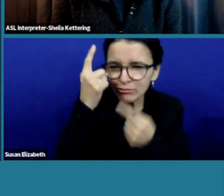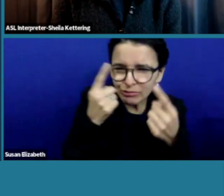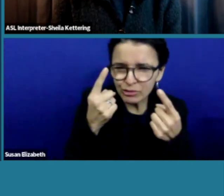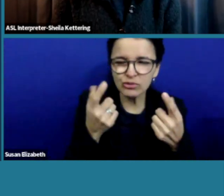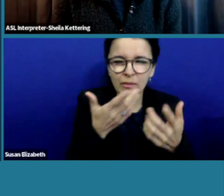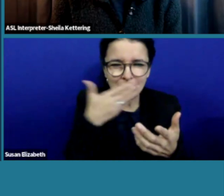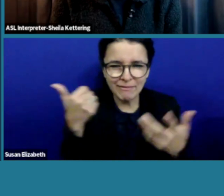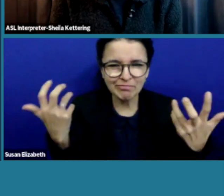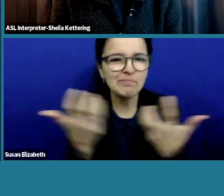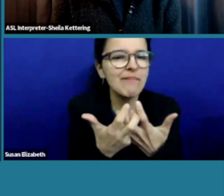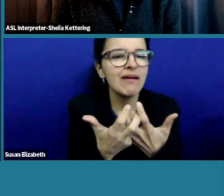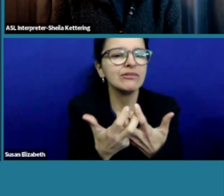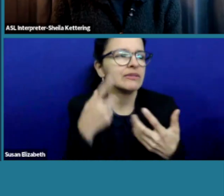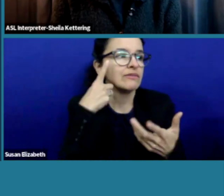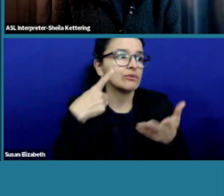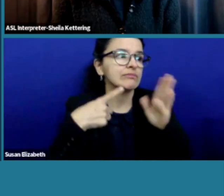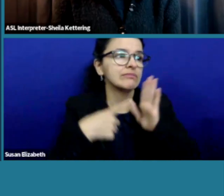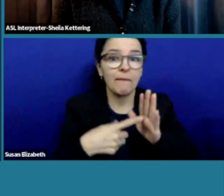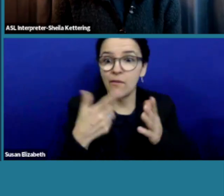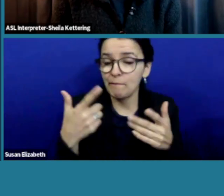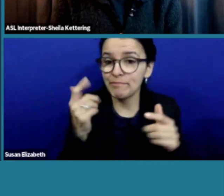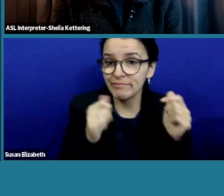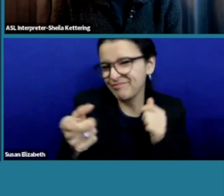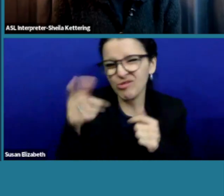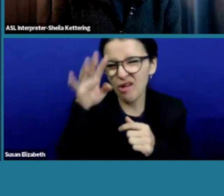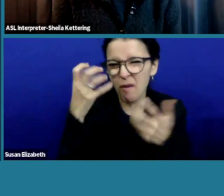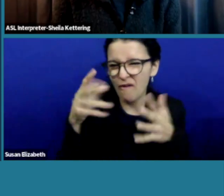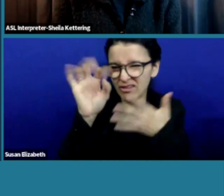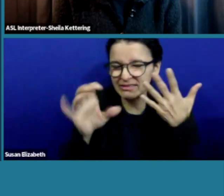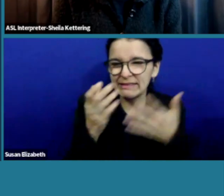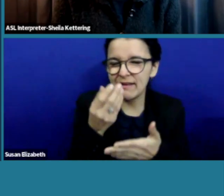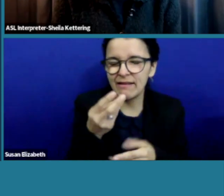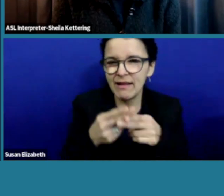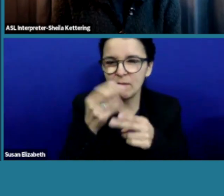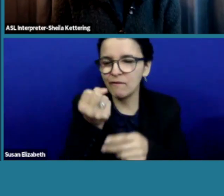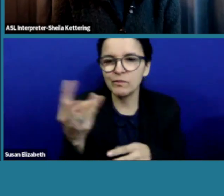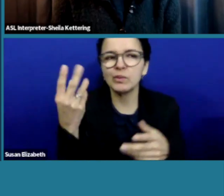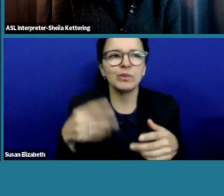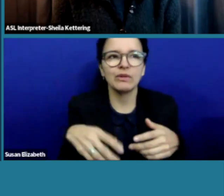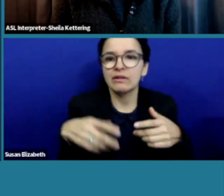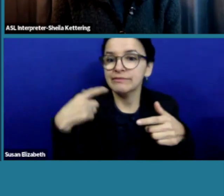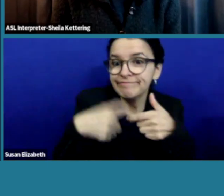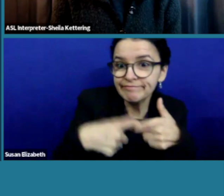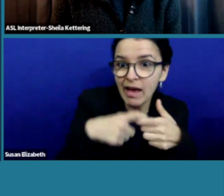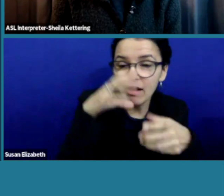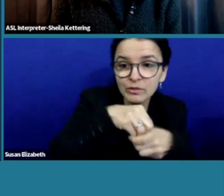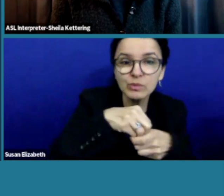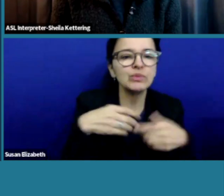They need feedback from the DASL. We work together as a team.